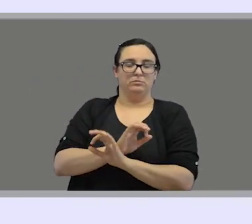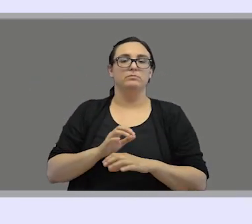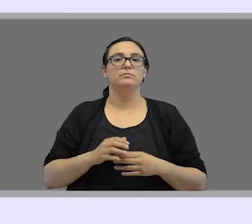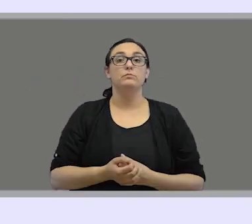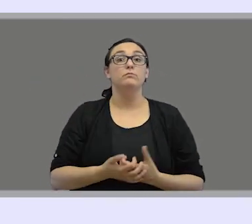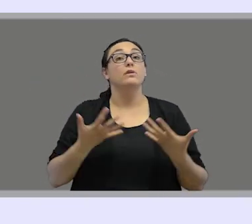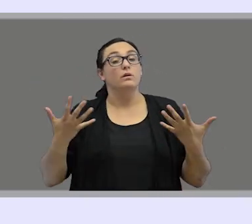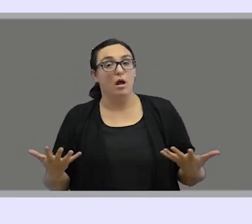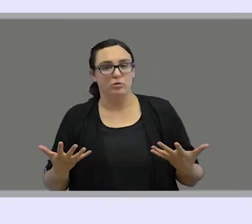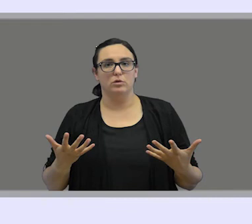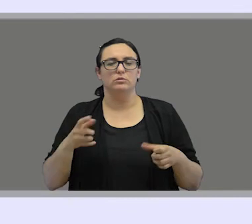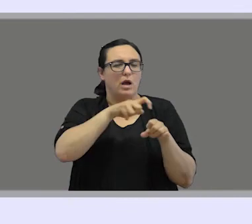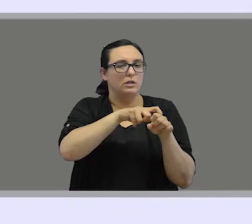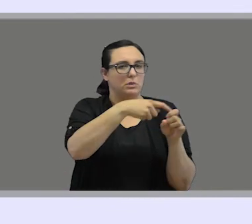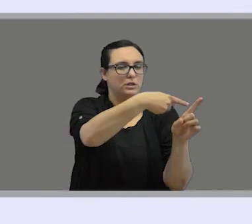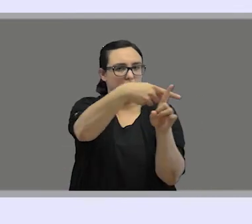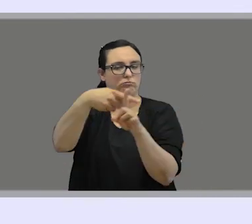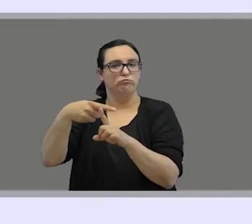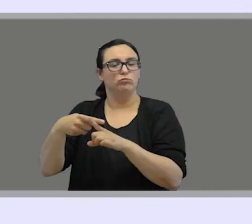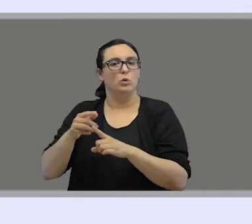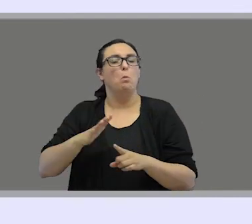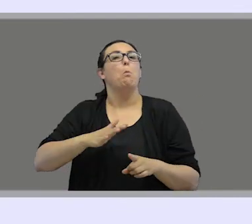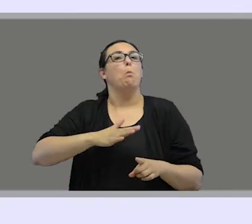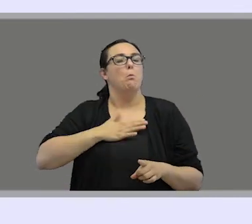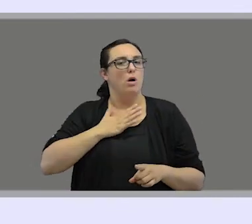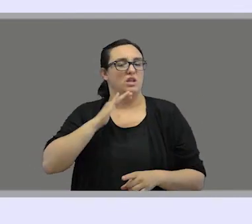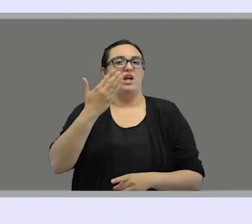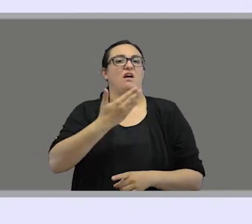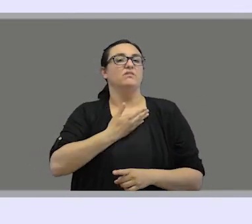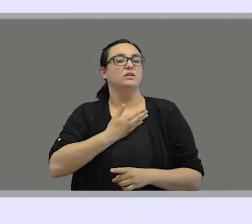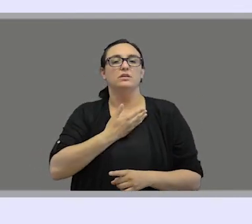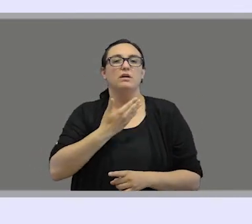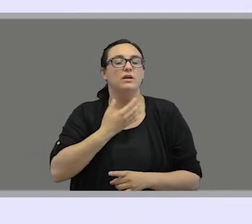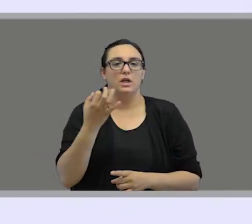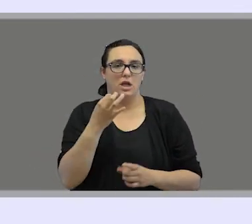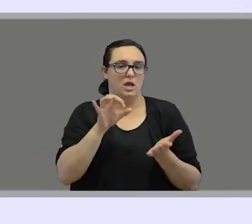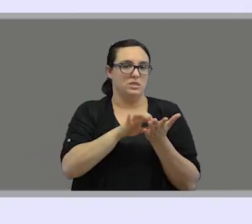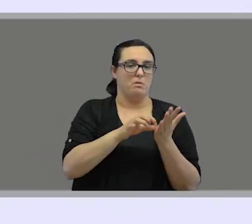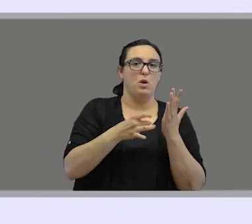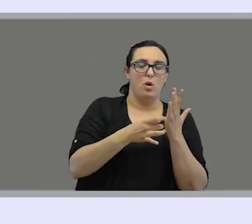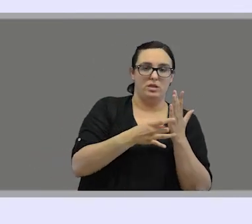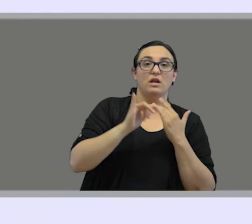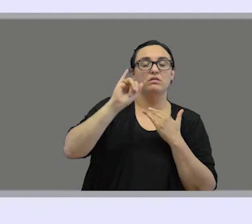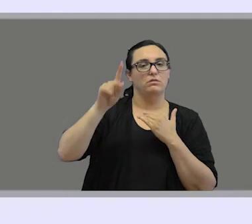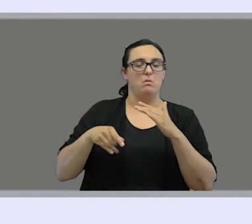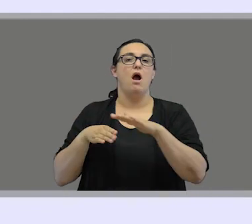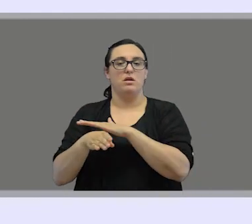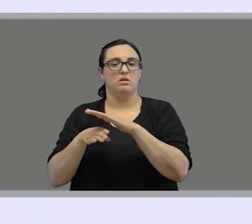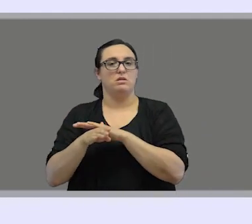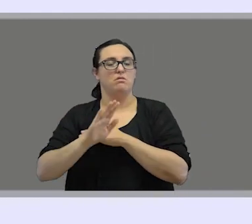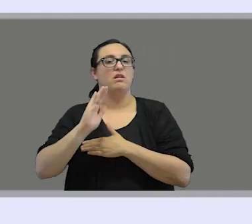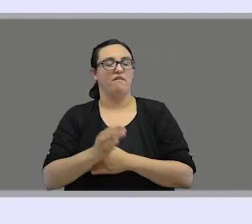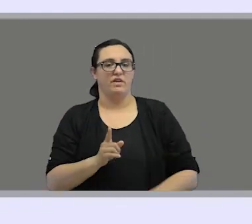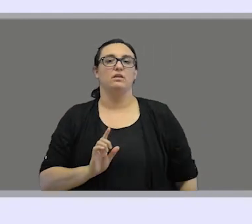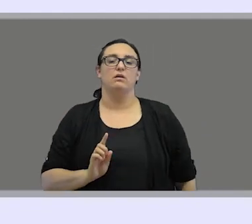So all these aspects, of course, affect greatly the quality of the service and the accessibility.